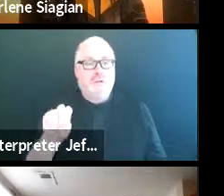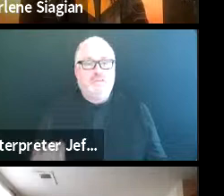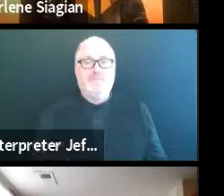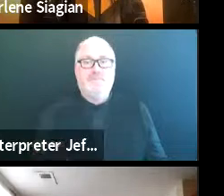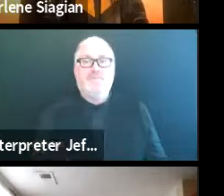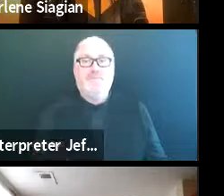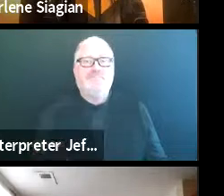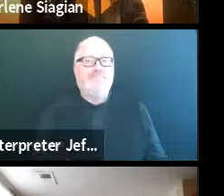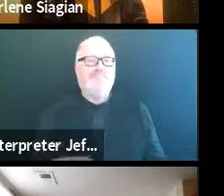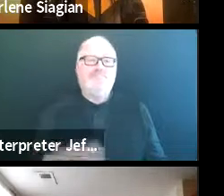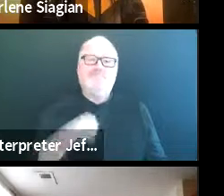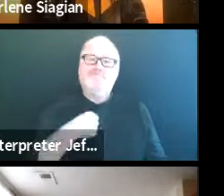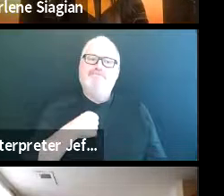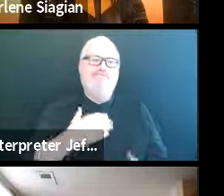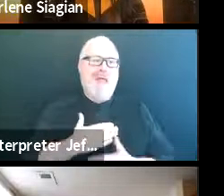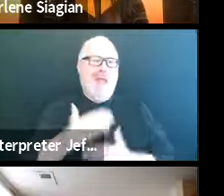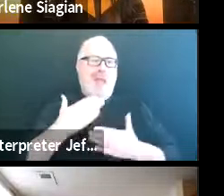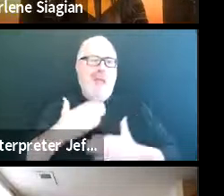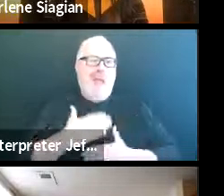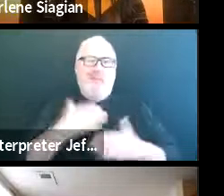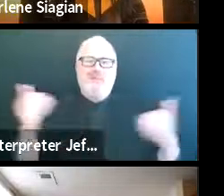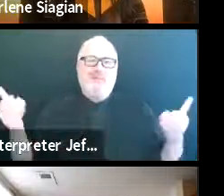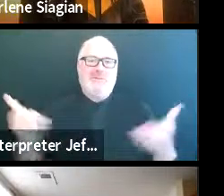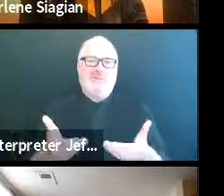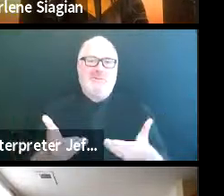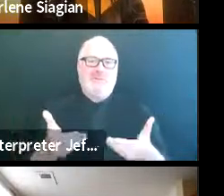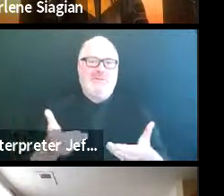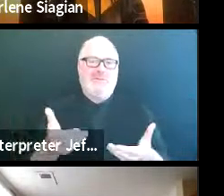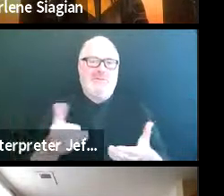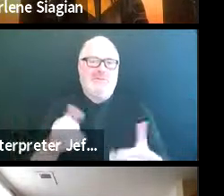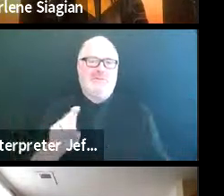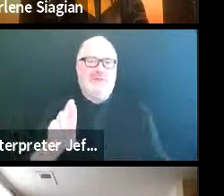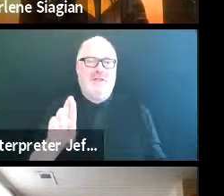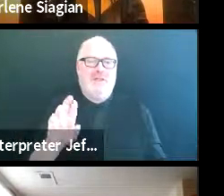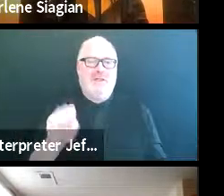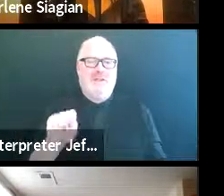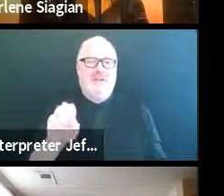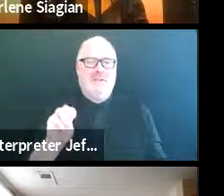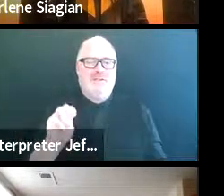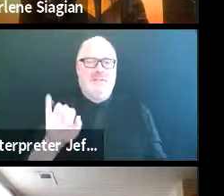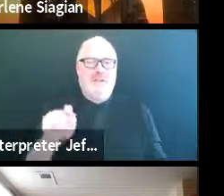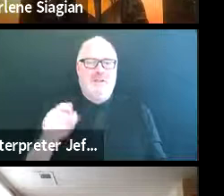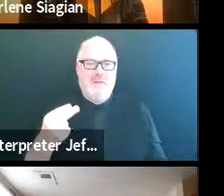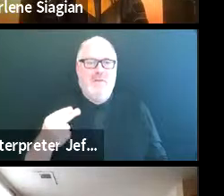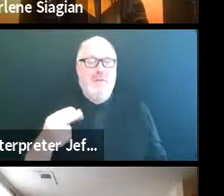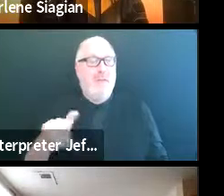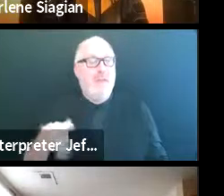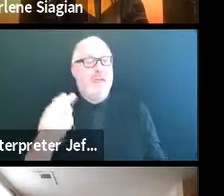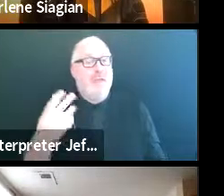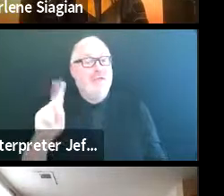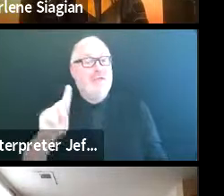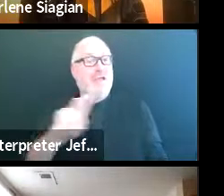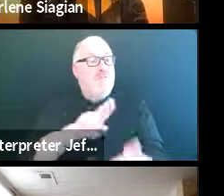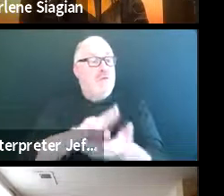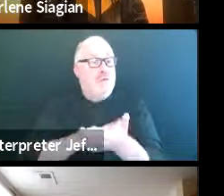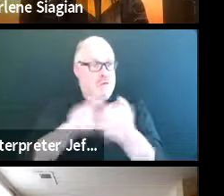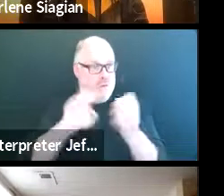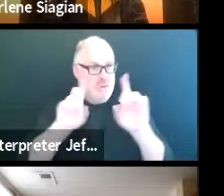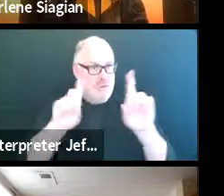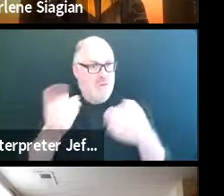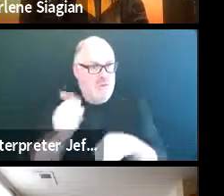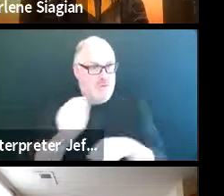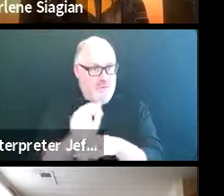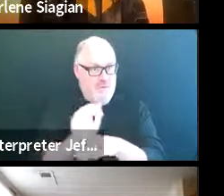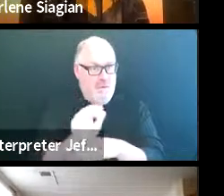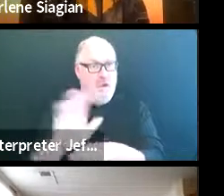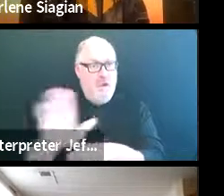Well, I'm proud and happy to introduce Dr. Misty Smith, who is receiving a PhD in nursing education, and